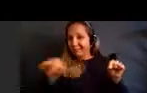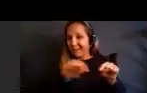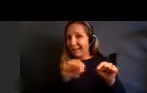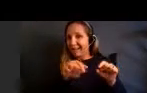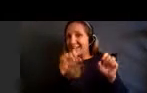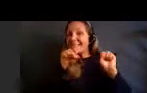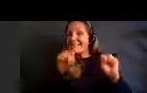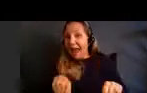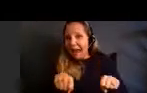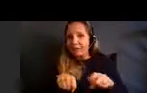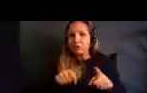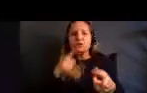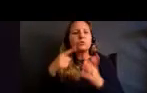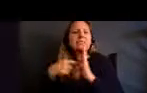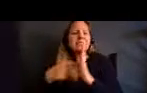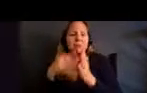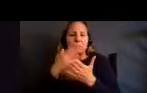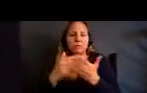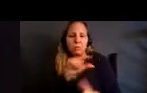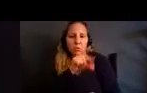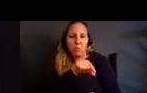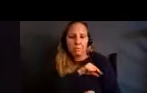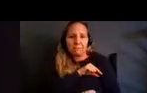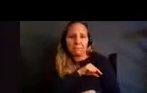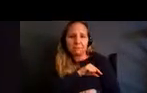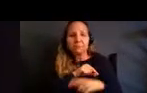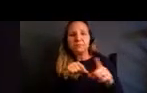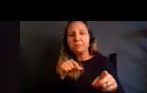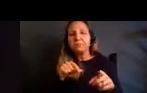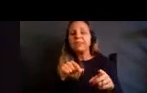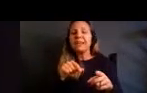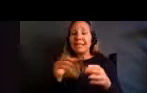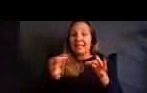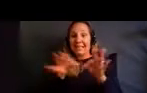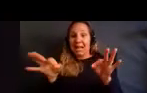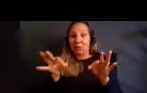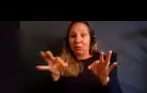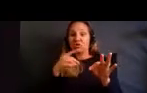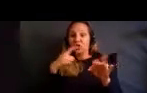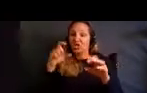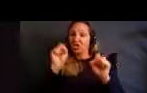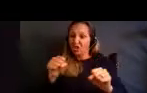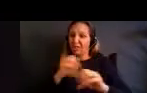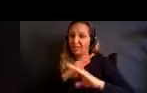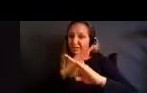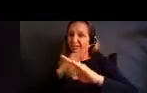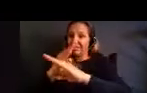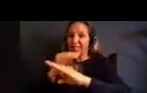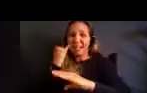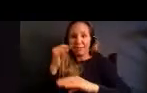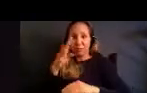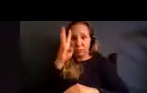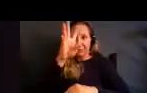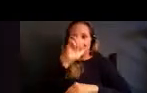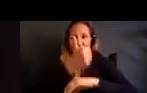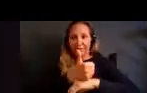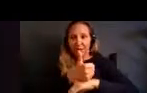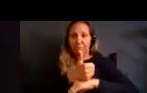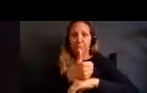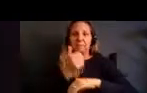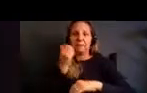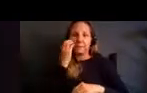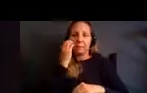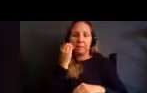some qualifications. So here's some language that could create barriers when you're creating applications or things like that. 10 years experience